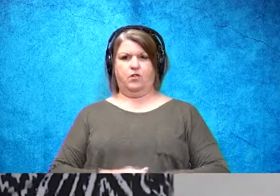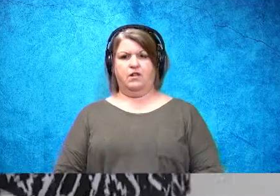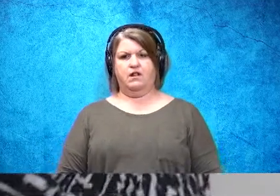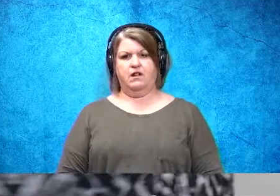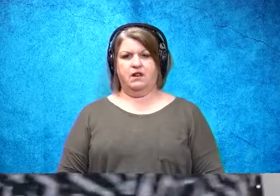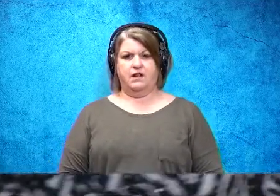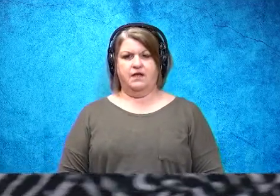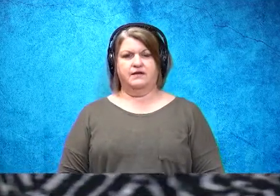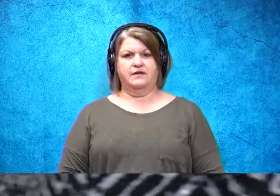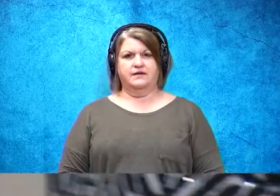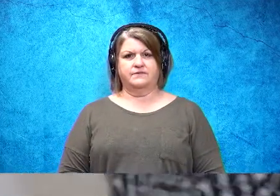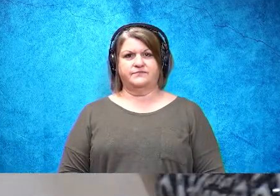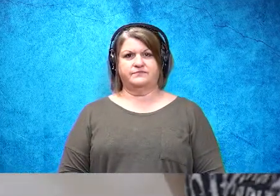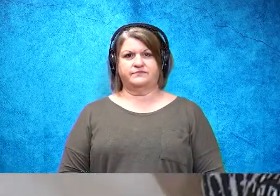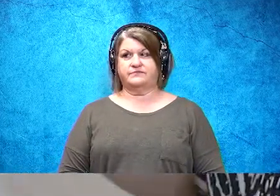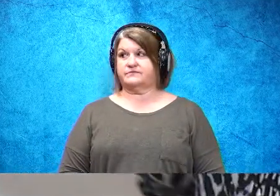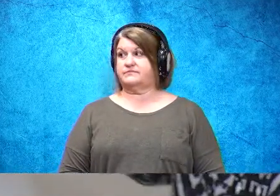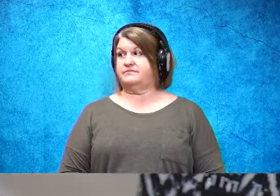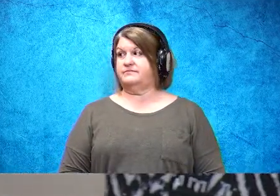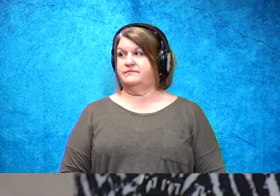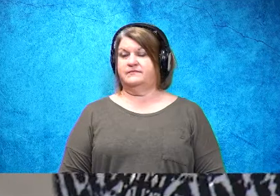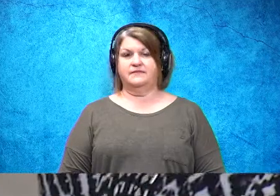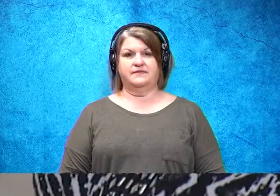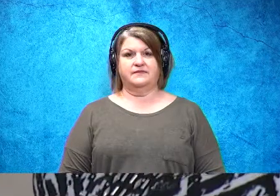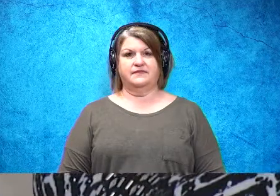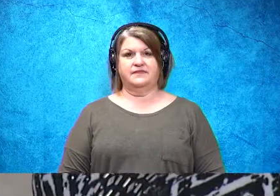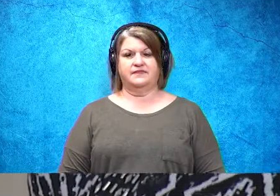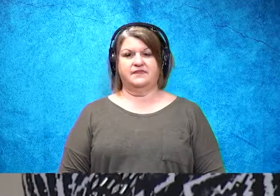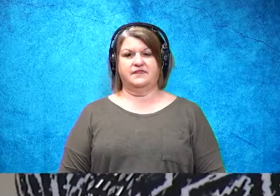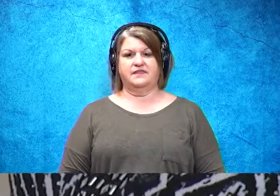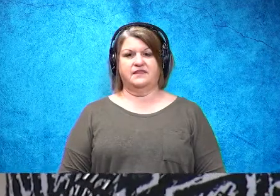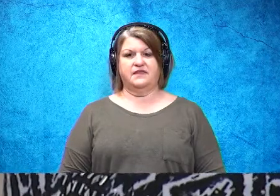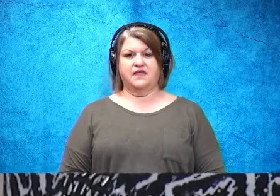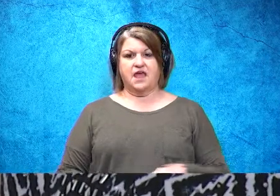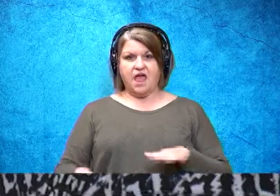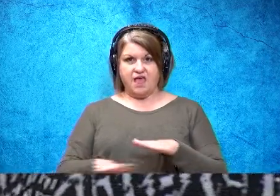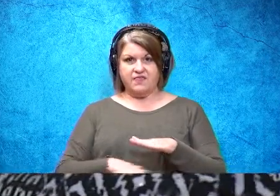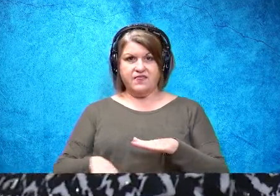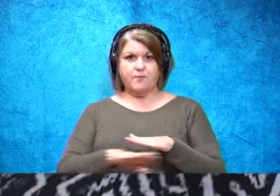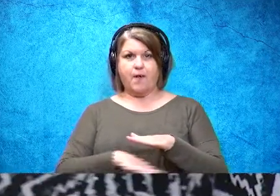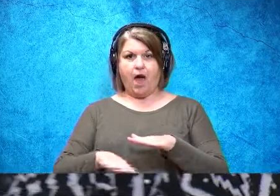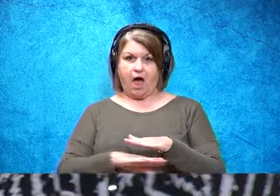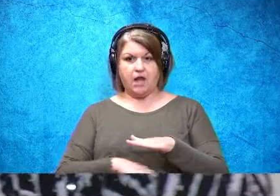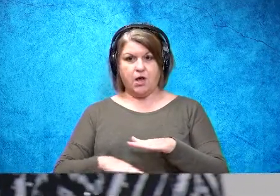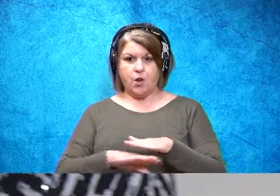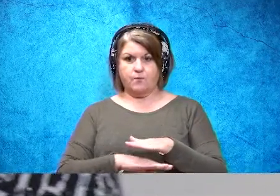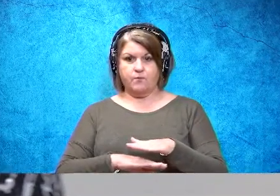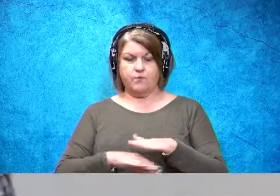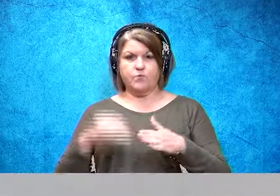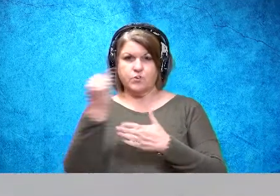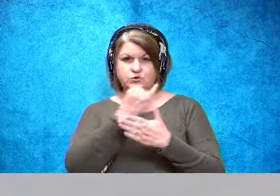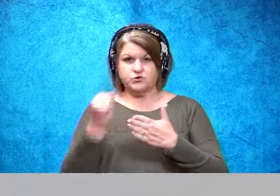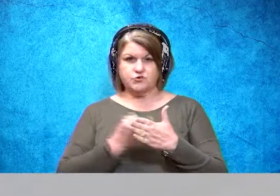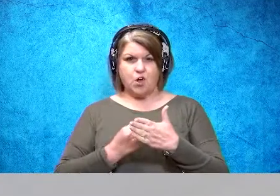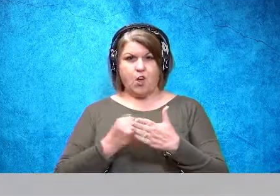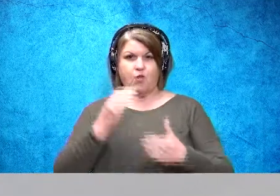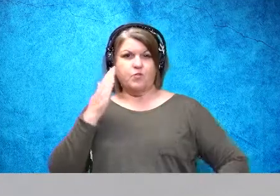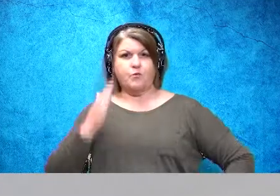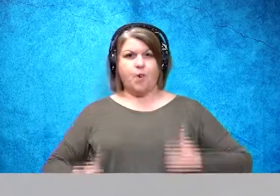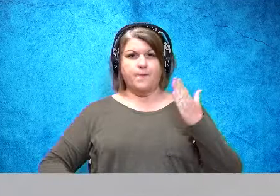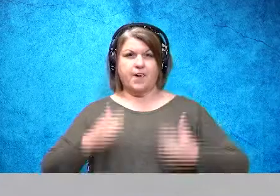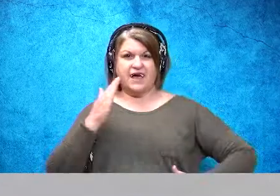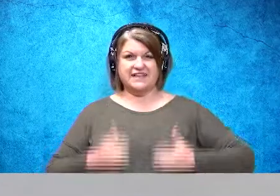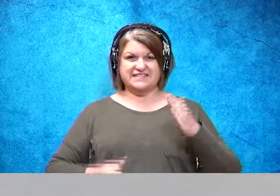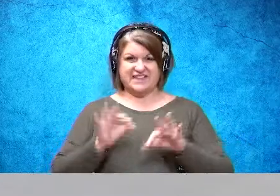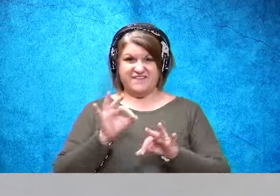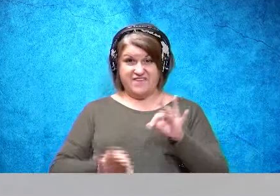Okay. And then down right at the bottom, we're going to draw the robot's feet. So do you